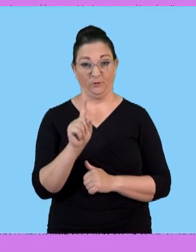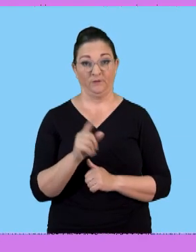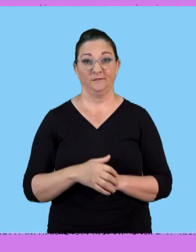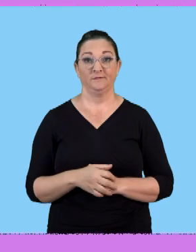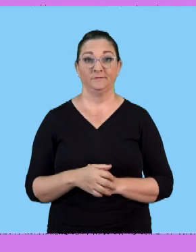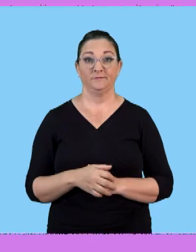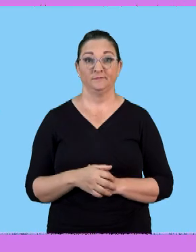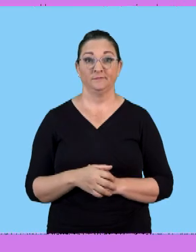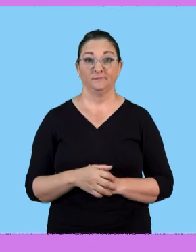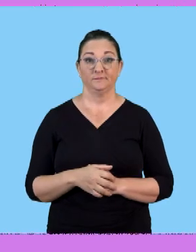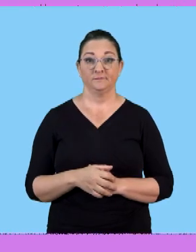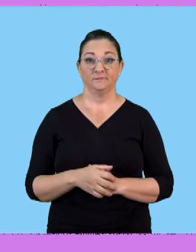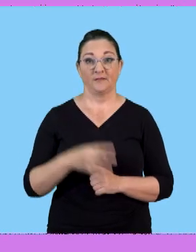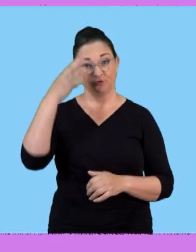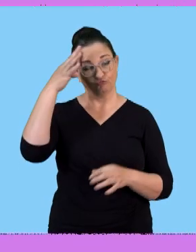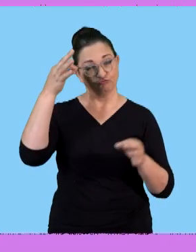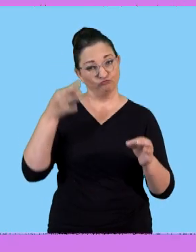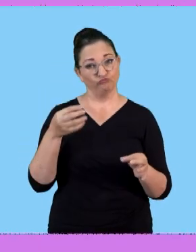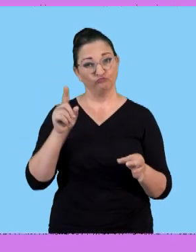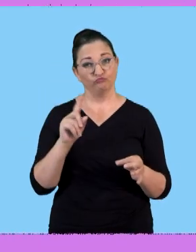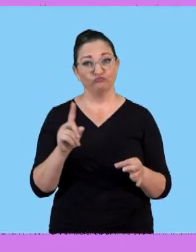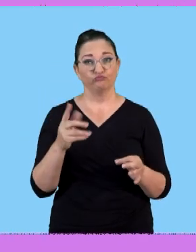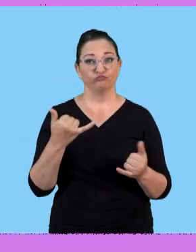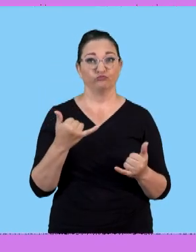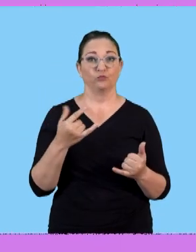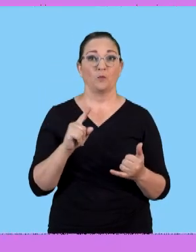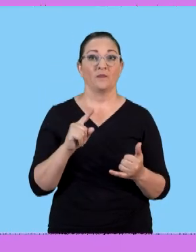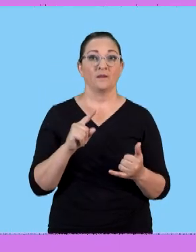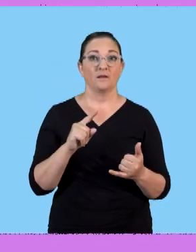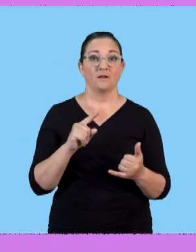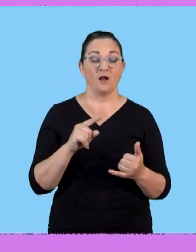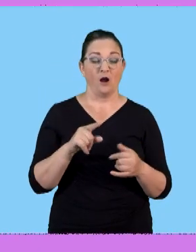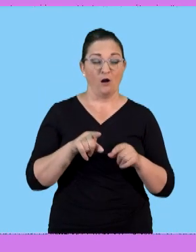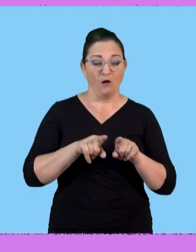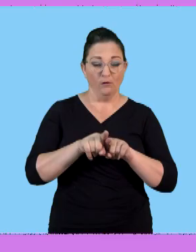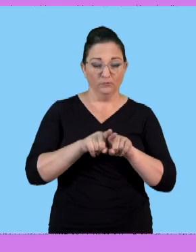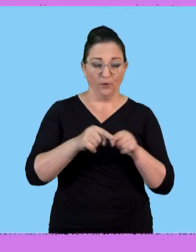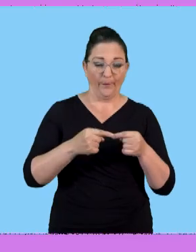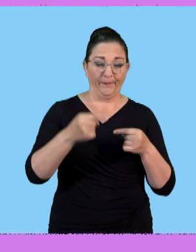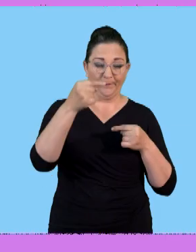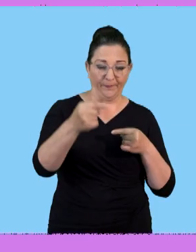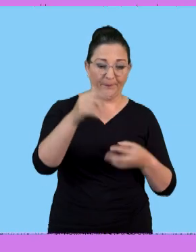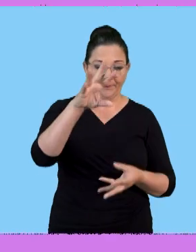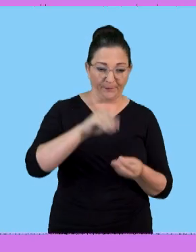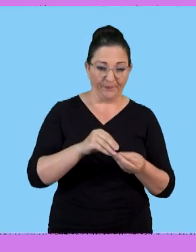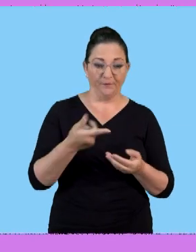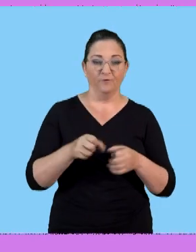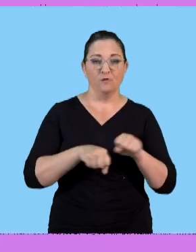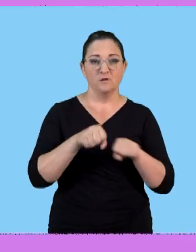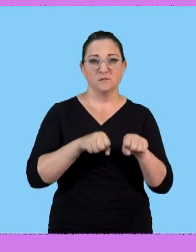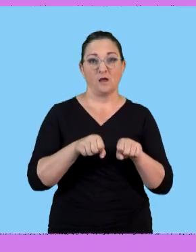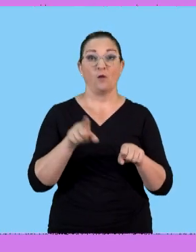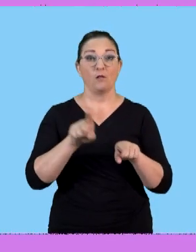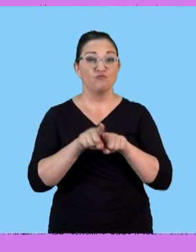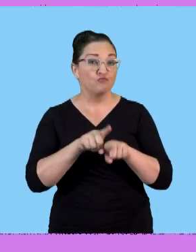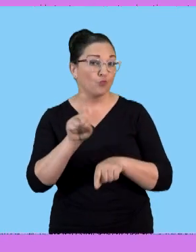question. Question number 1A, it says determine the total distance of this cycle race.